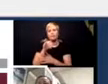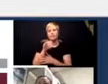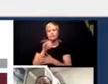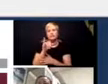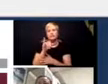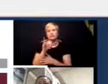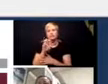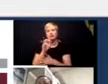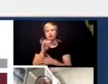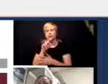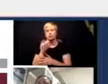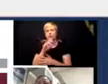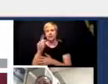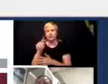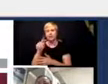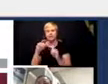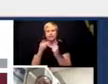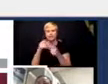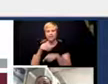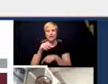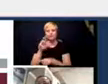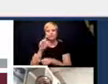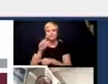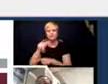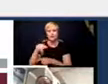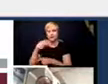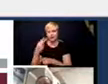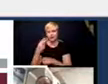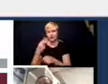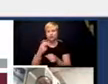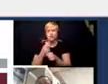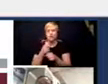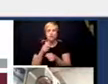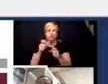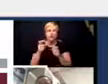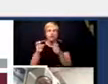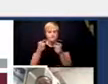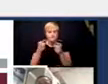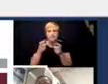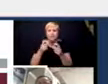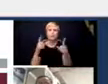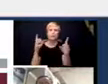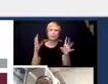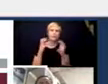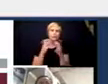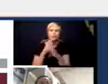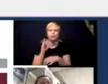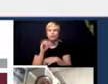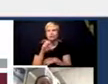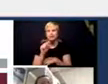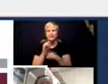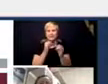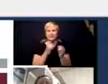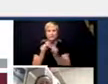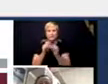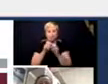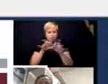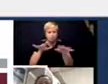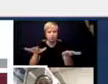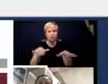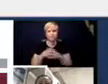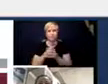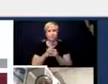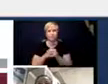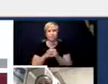must ensure they can manage some of the most complicated cases, potential outbreaks, and direct overall effort. So for